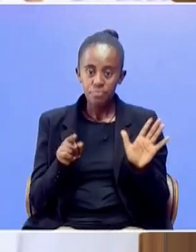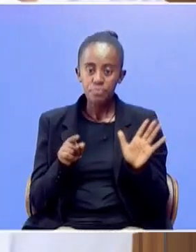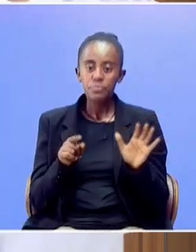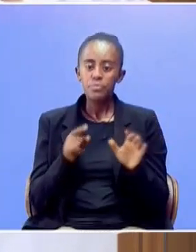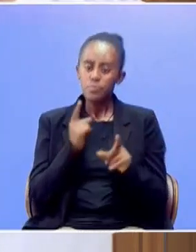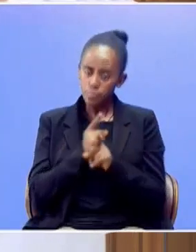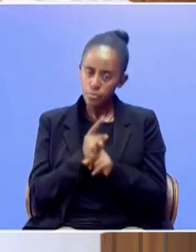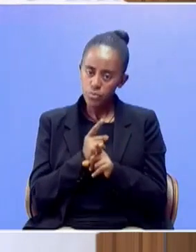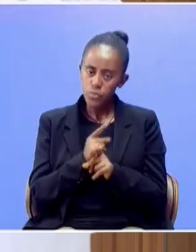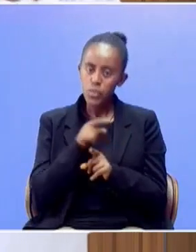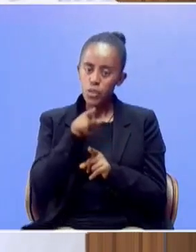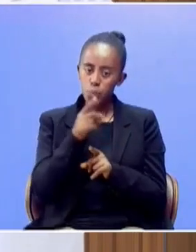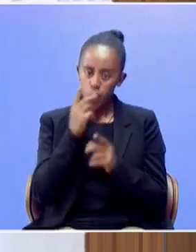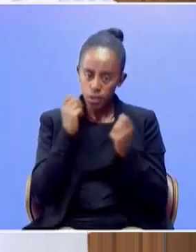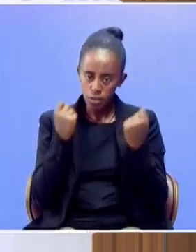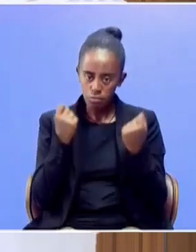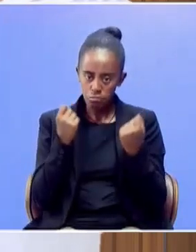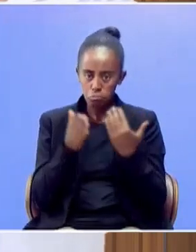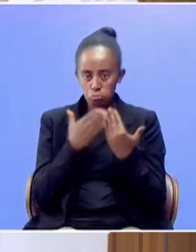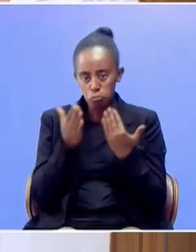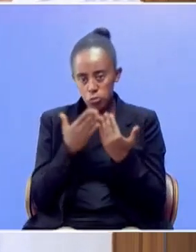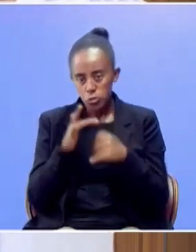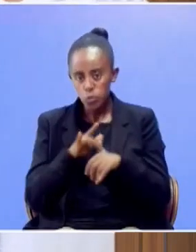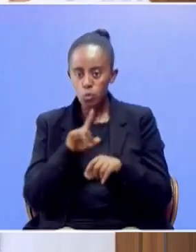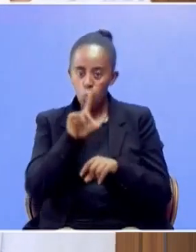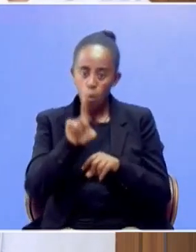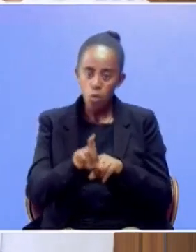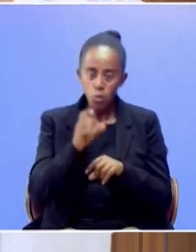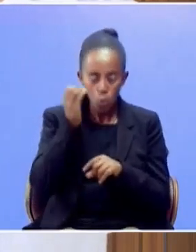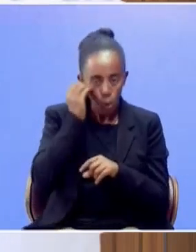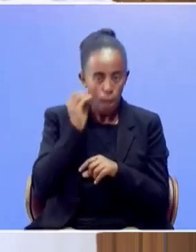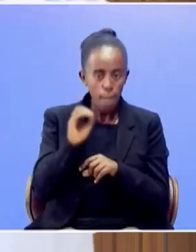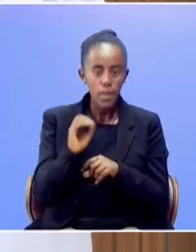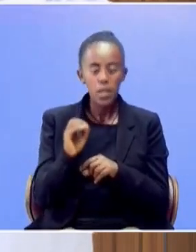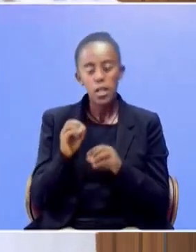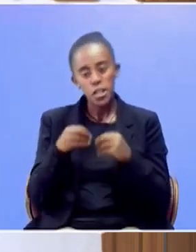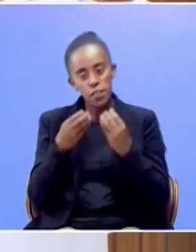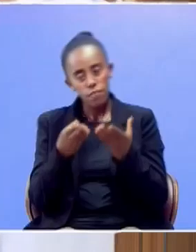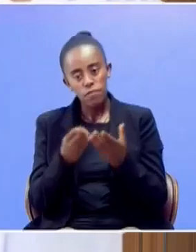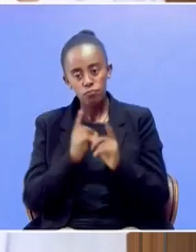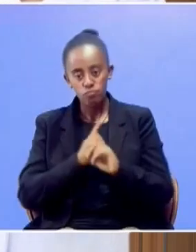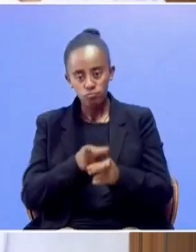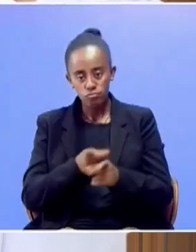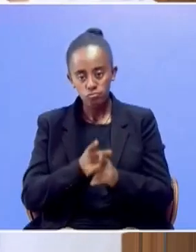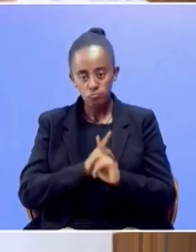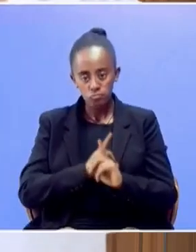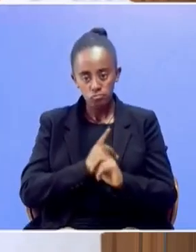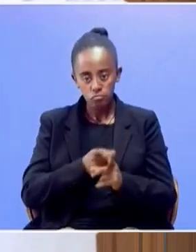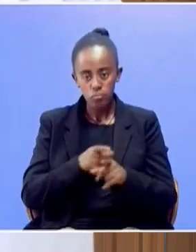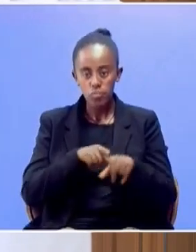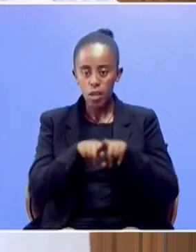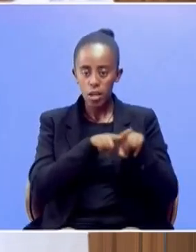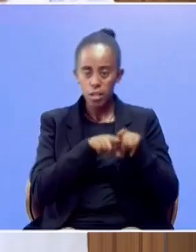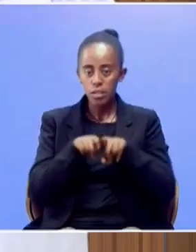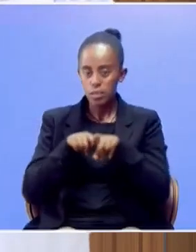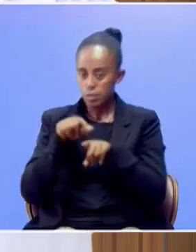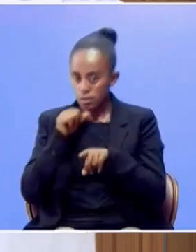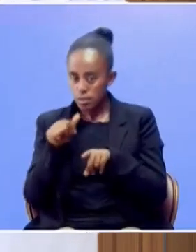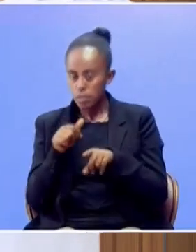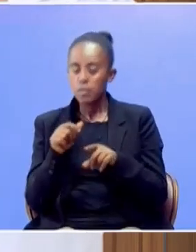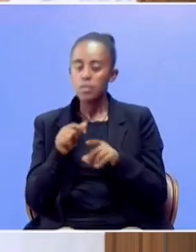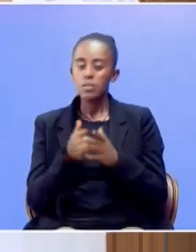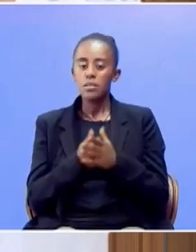I'm sure you can simply tell or ask for opinion, give opinion, agree with an opinion, and disagree. Let me check